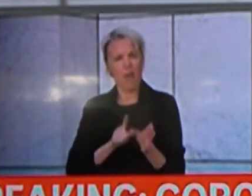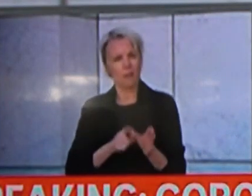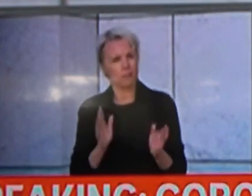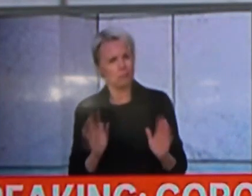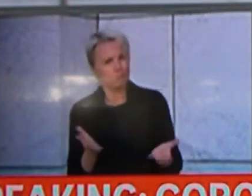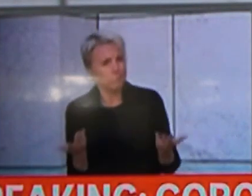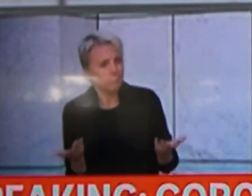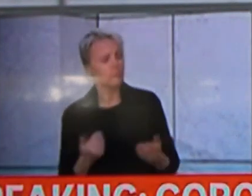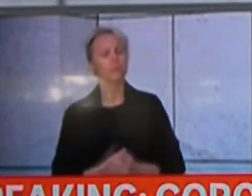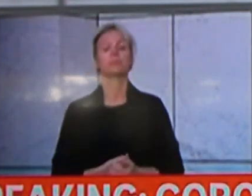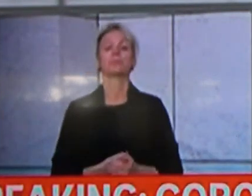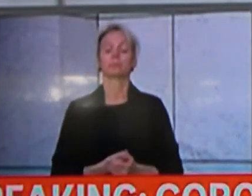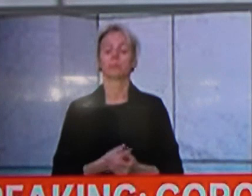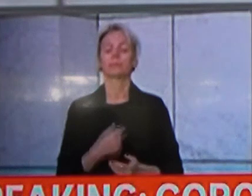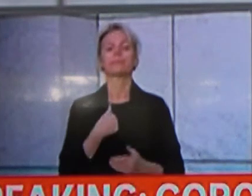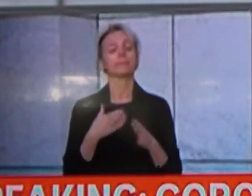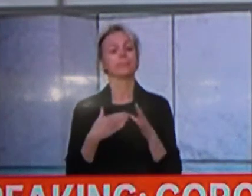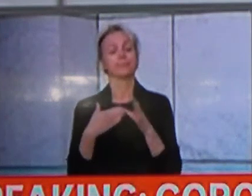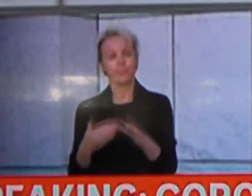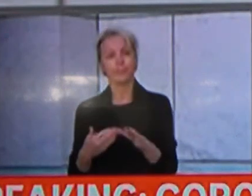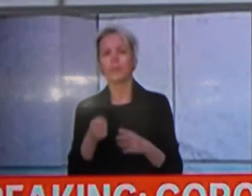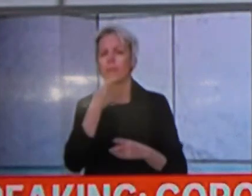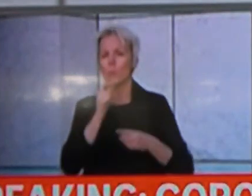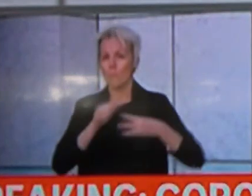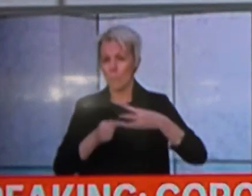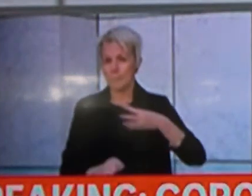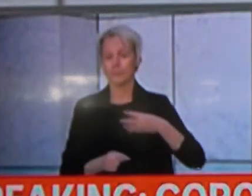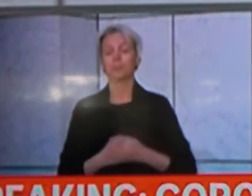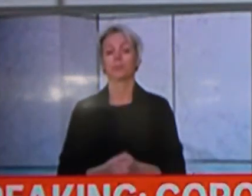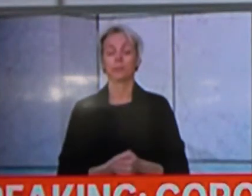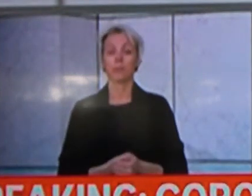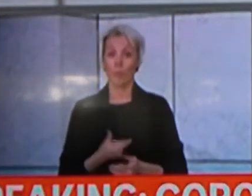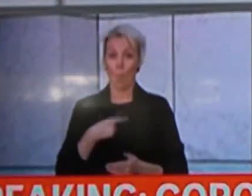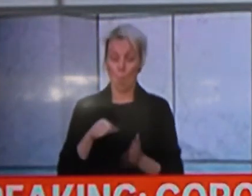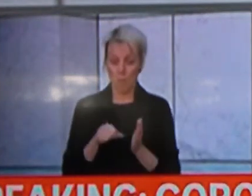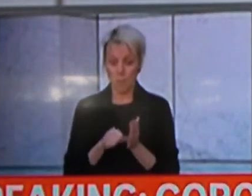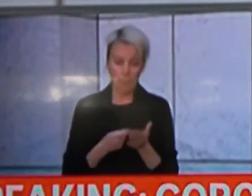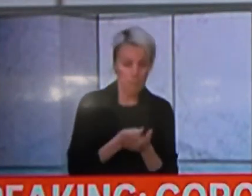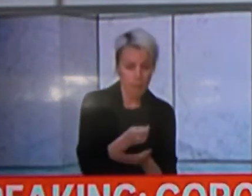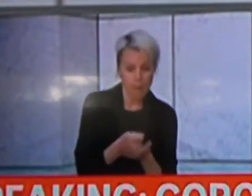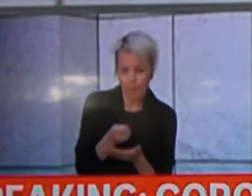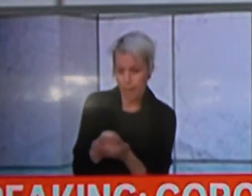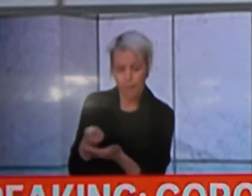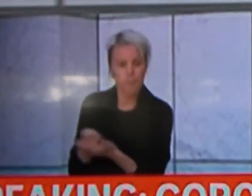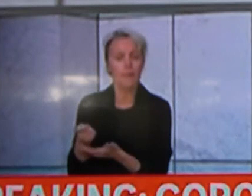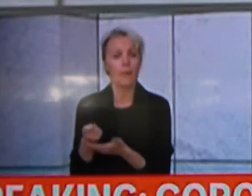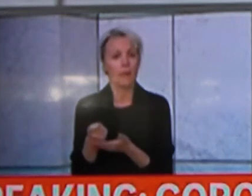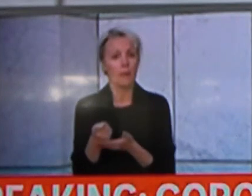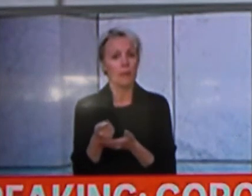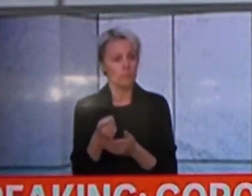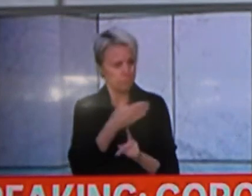a couple of points and then I'll let Josh go to the specifics. The nature of these payments and the purpose of these payments are